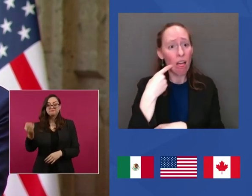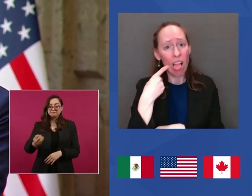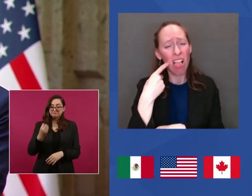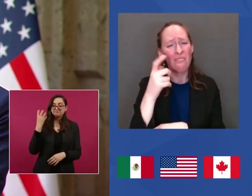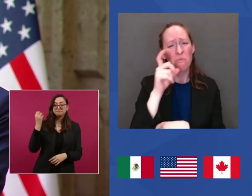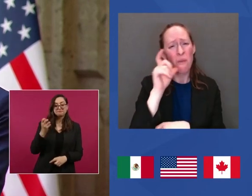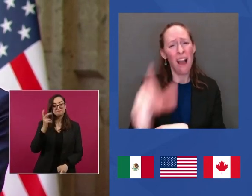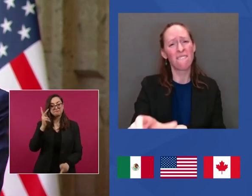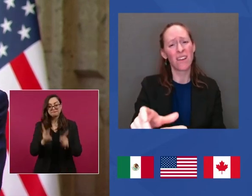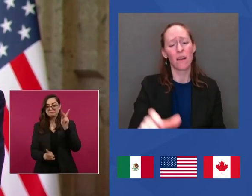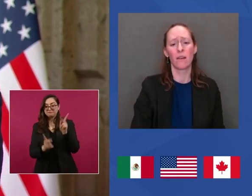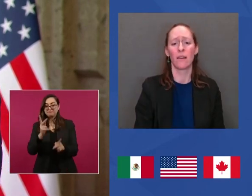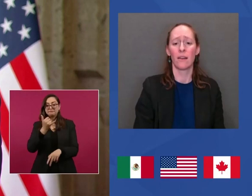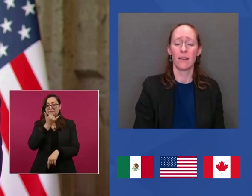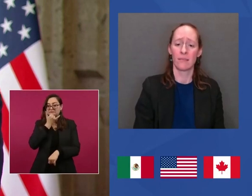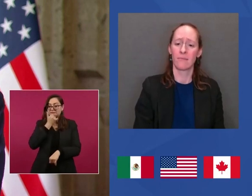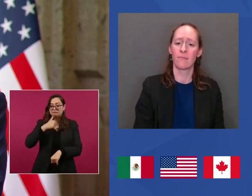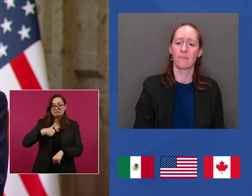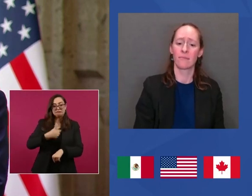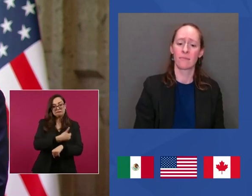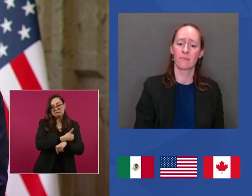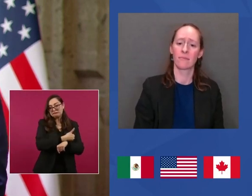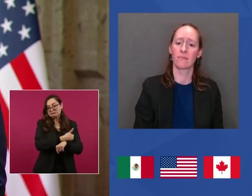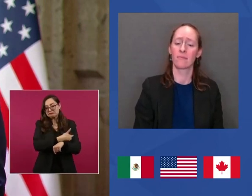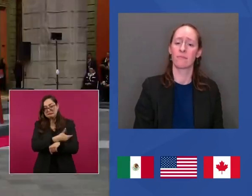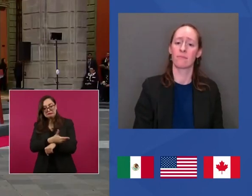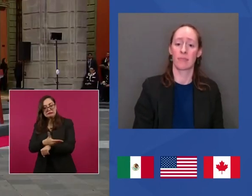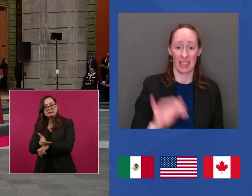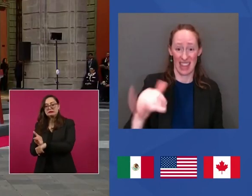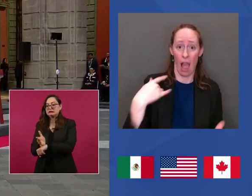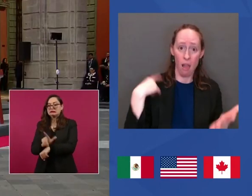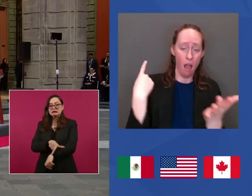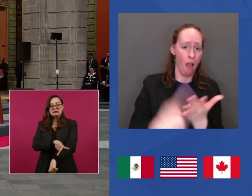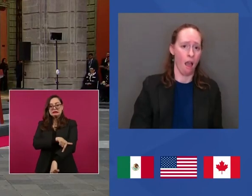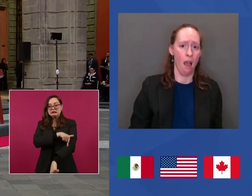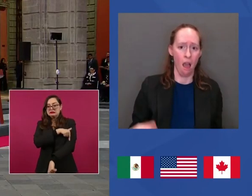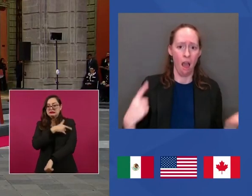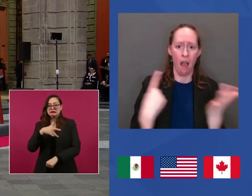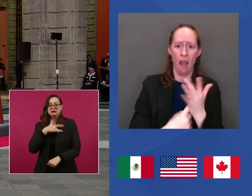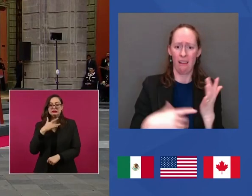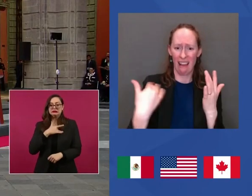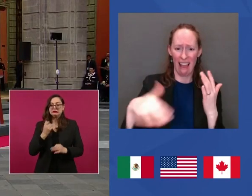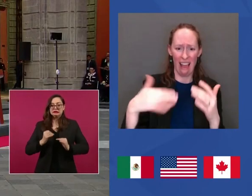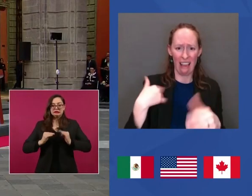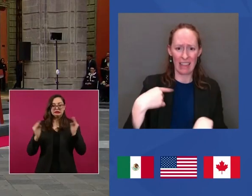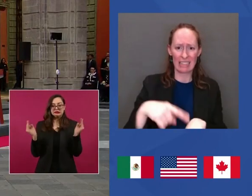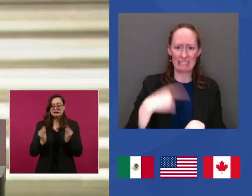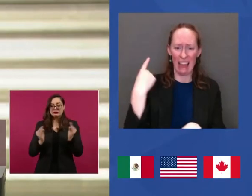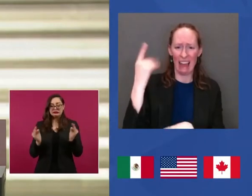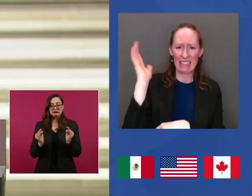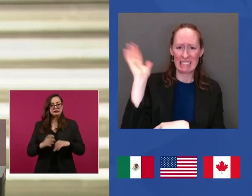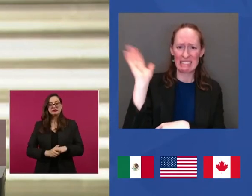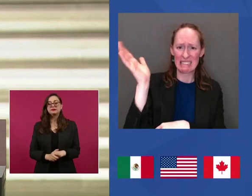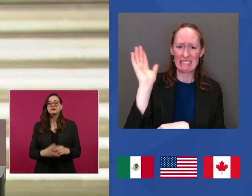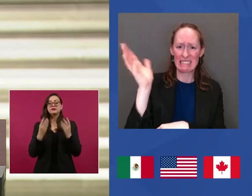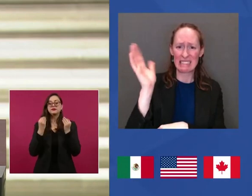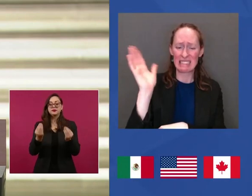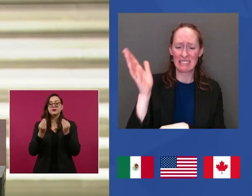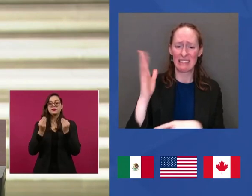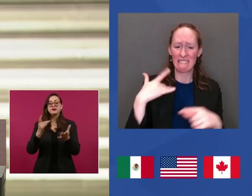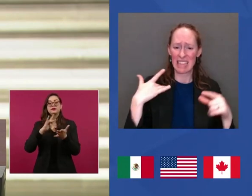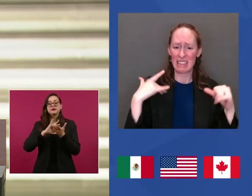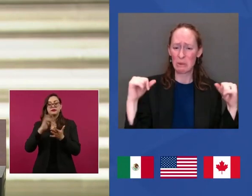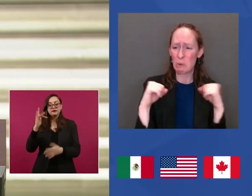that's what we've been discussing. I think I'm taking more than the time that I should have taken. It's cold outside. Thank you so